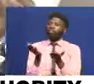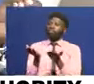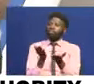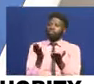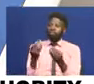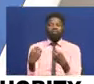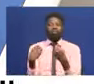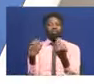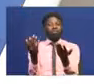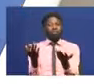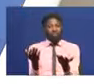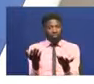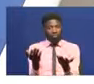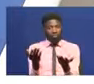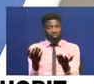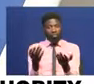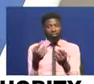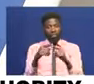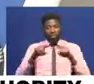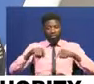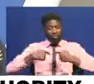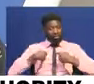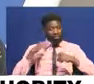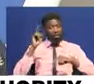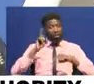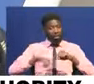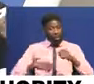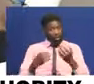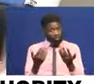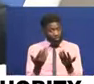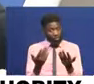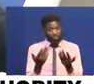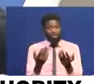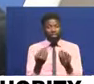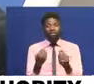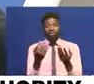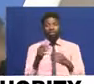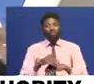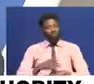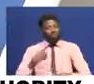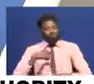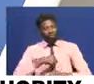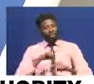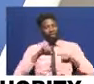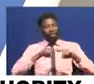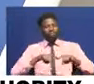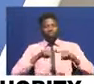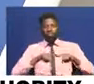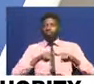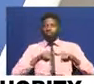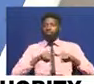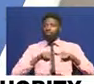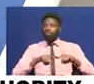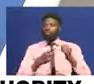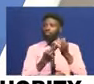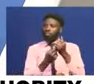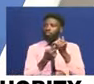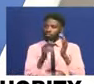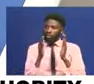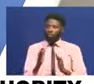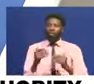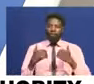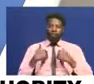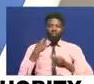We promise them a service which we actually can't deliver ourselves. But it's your business to empower. Yes, we rely on partners. Mm-hmm. So there's certain processes. First